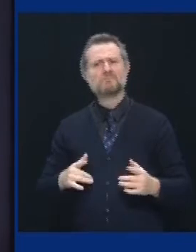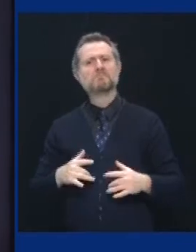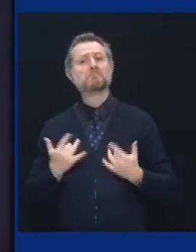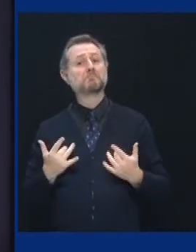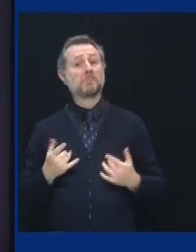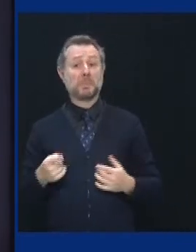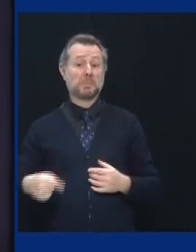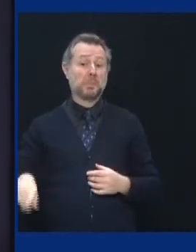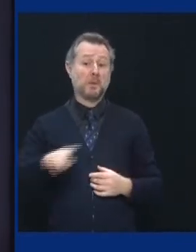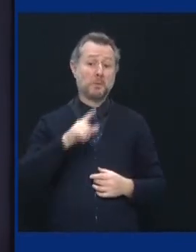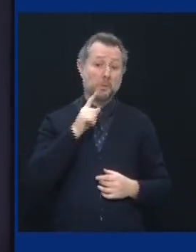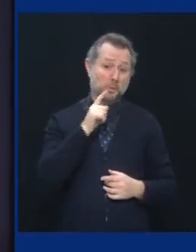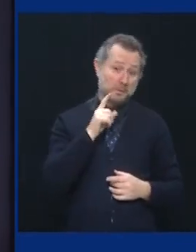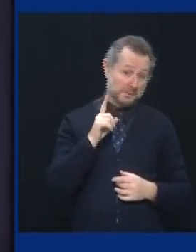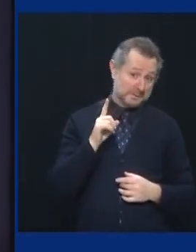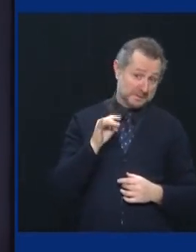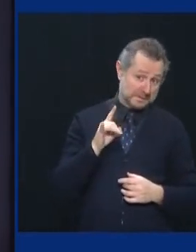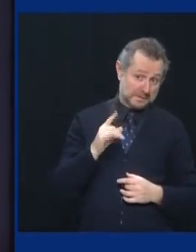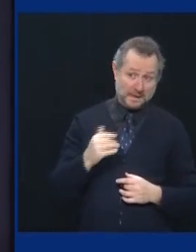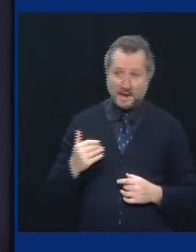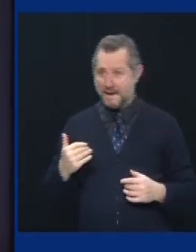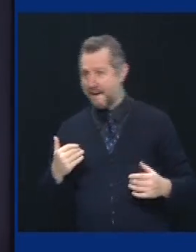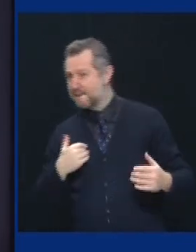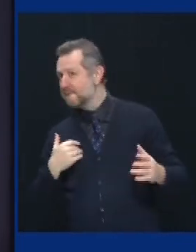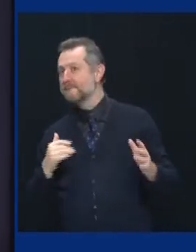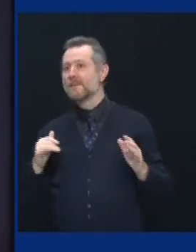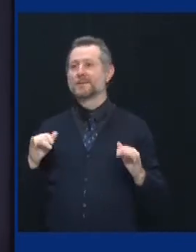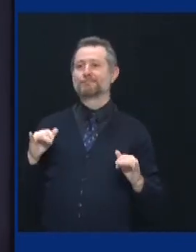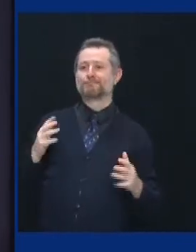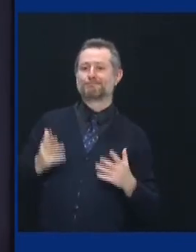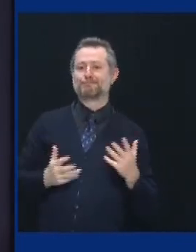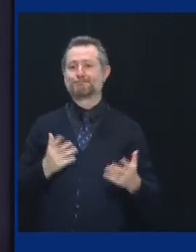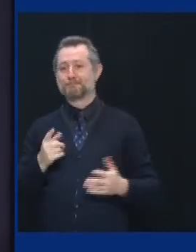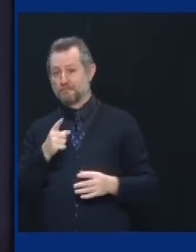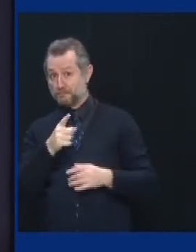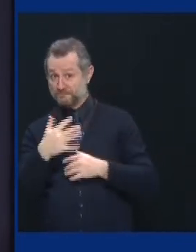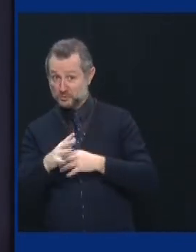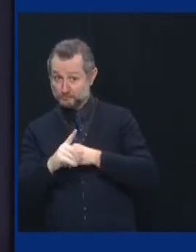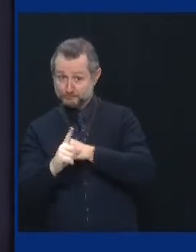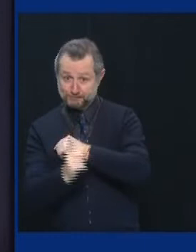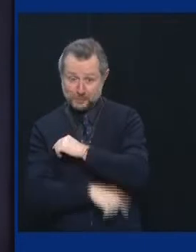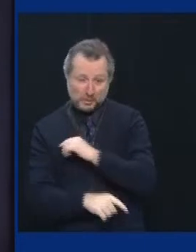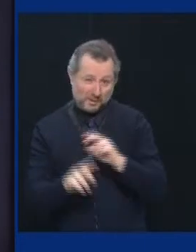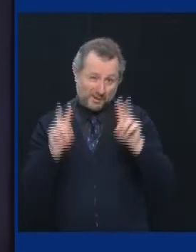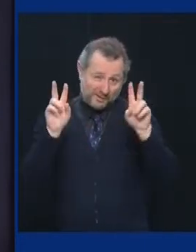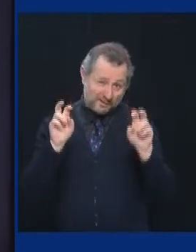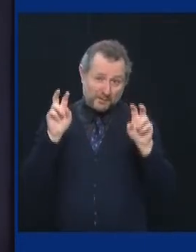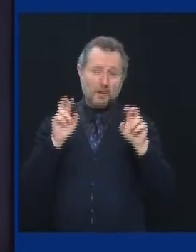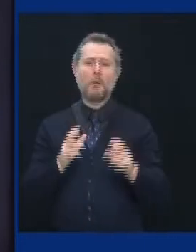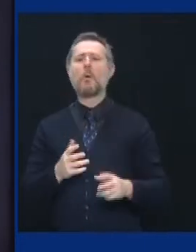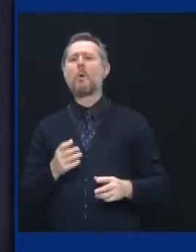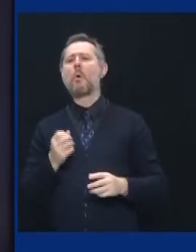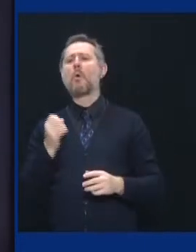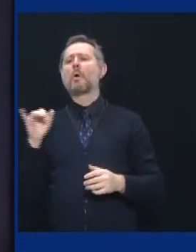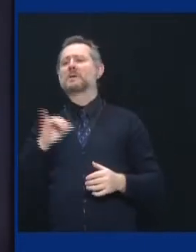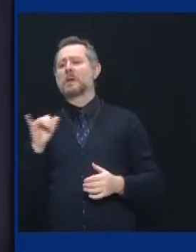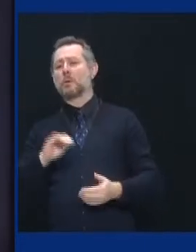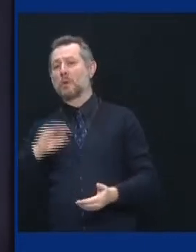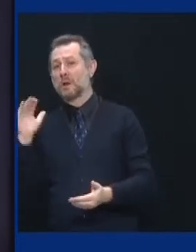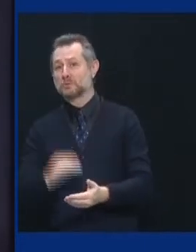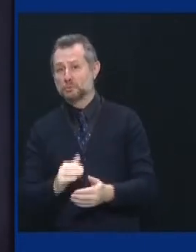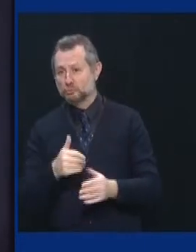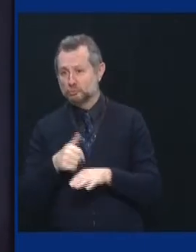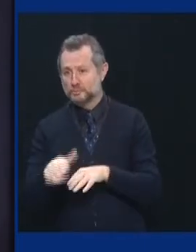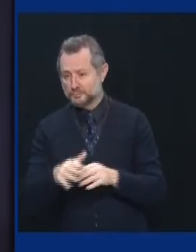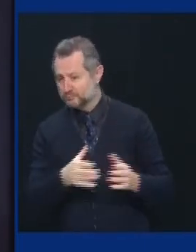facilities see any more so-called, I'm using air quotes here, punishment besides not getting new shipments of vaccines?